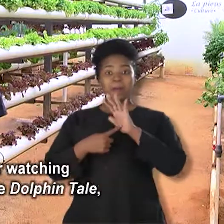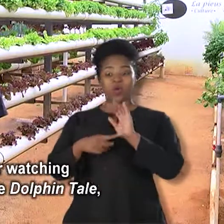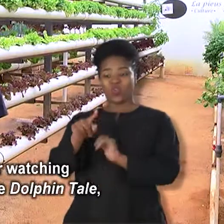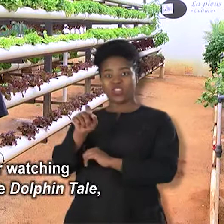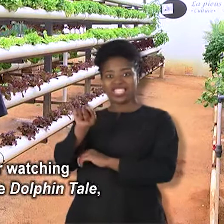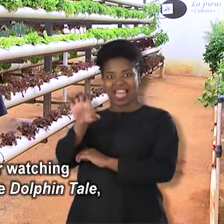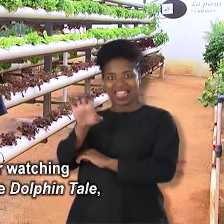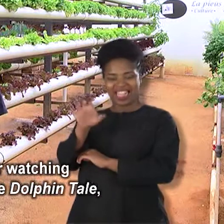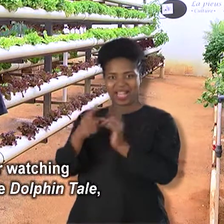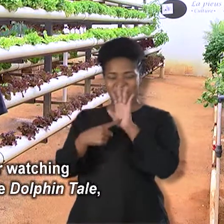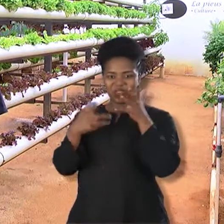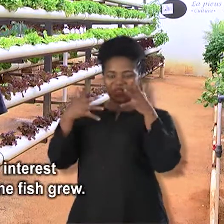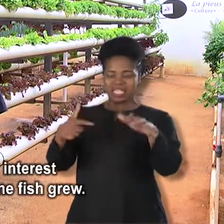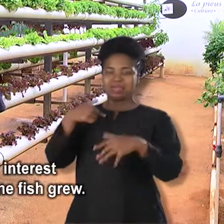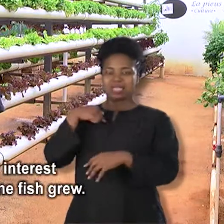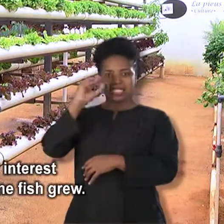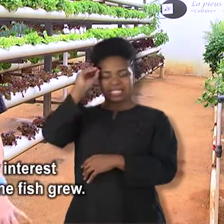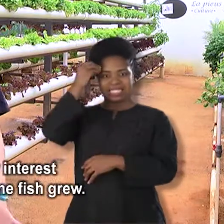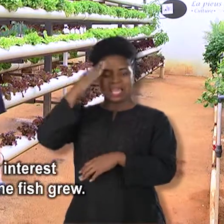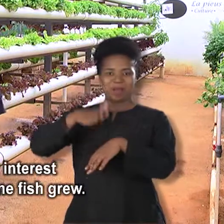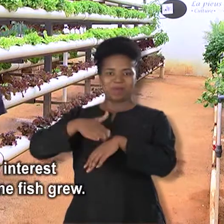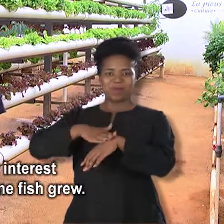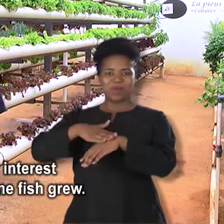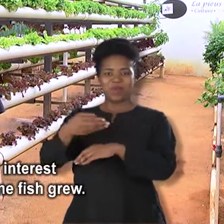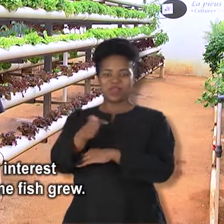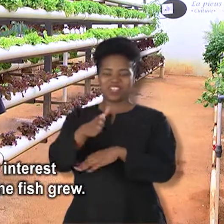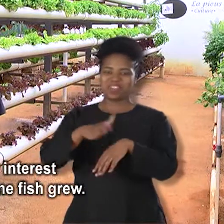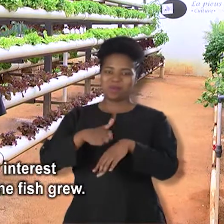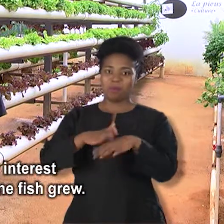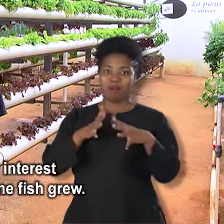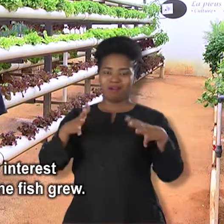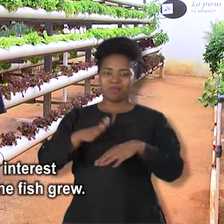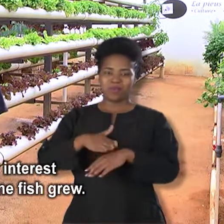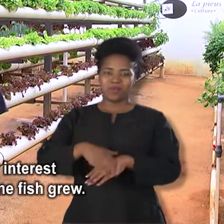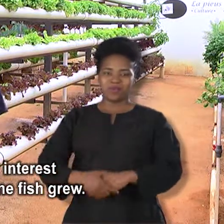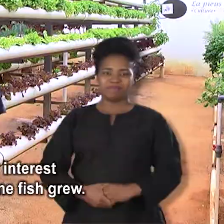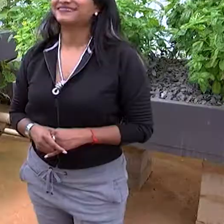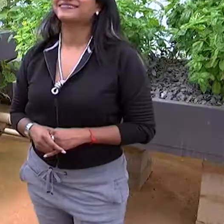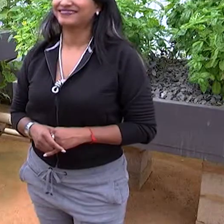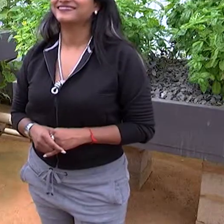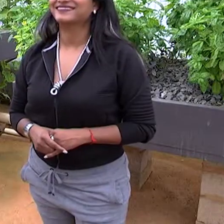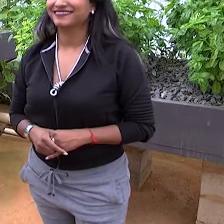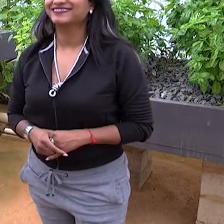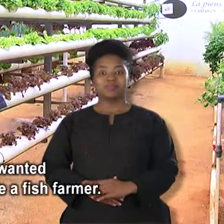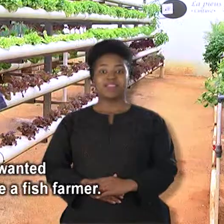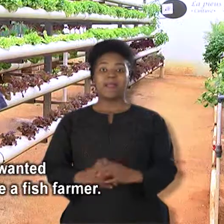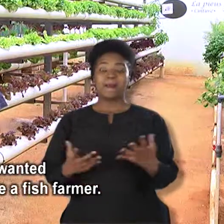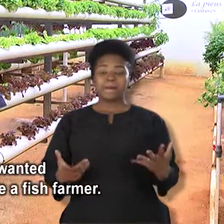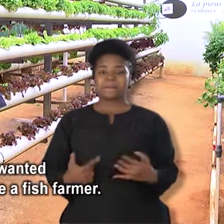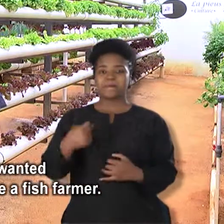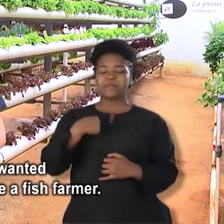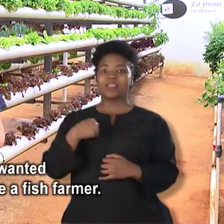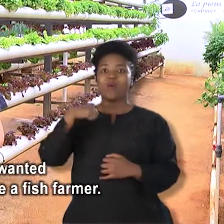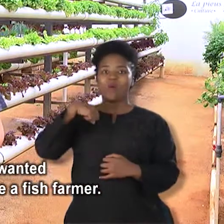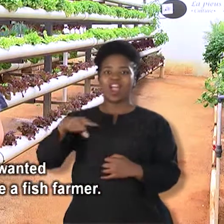After I watched the movie Dolphin Tale, my interest in marine fish just grew and grew and grew. And then I wanted to